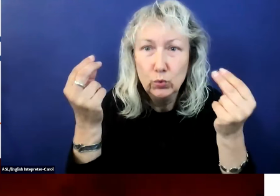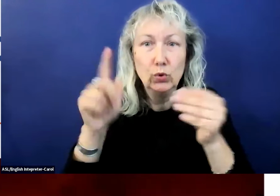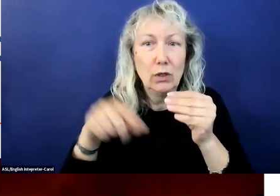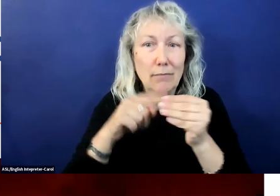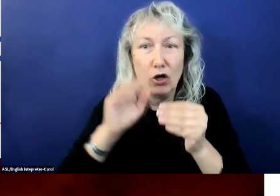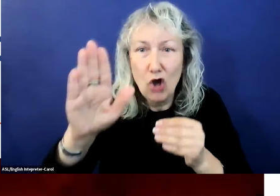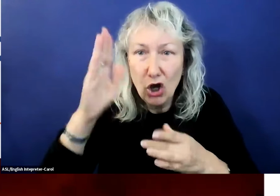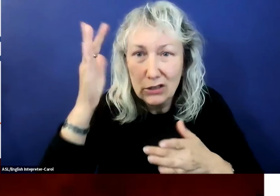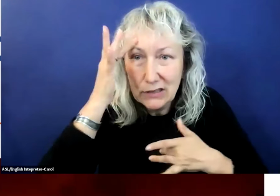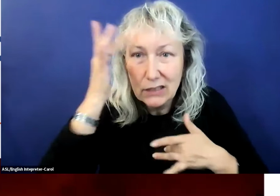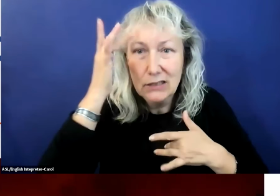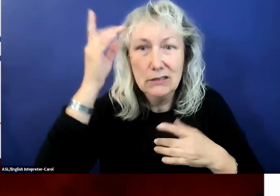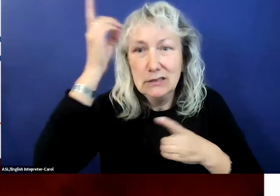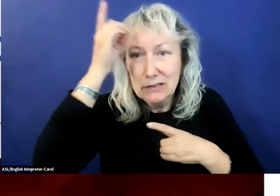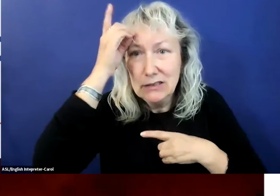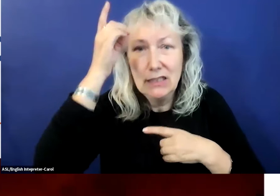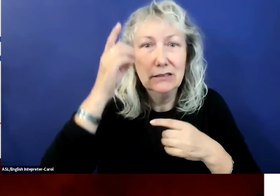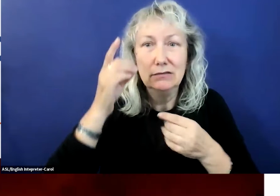needs.